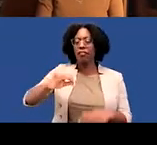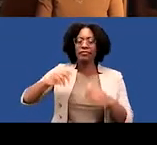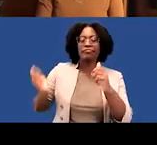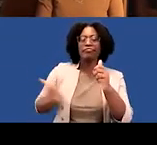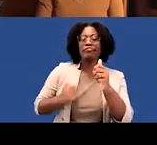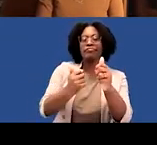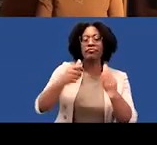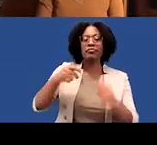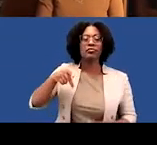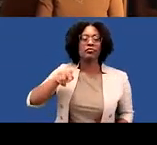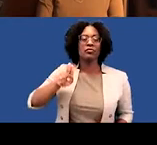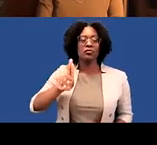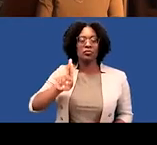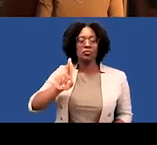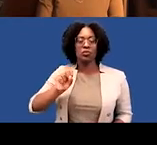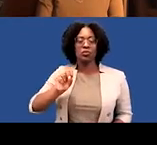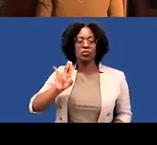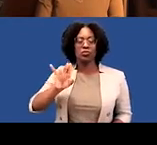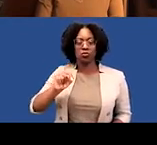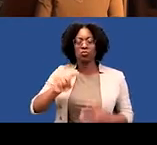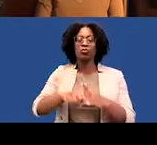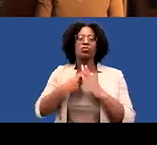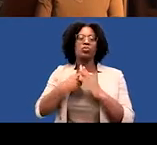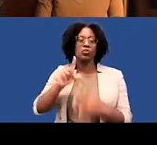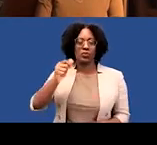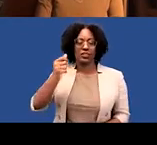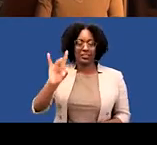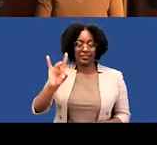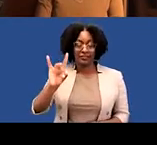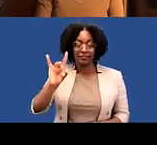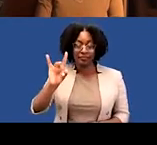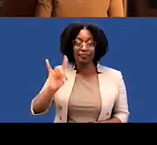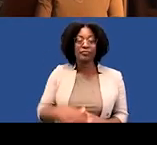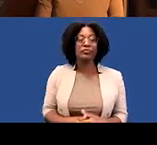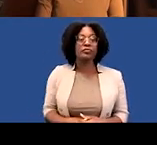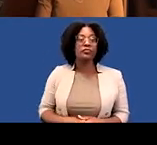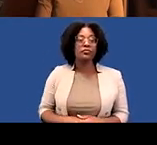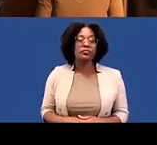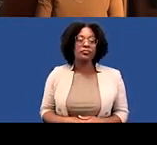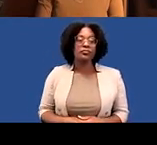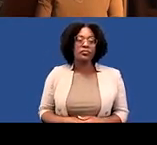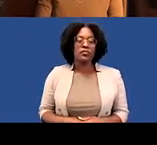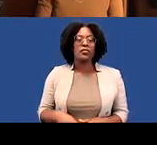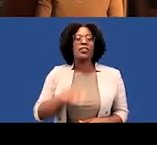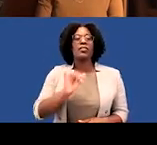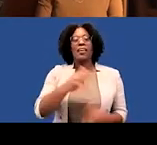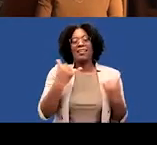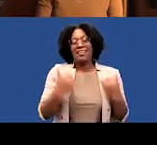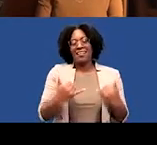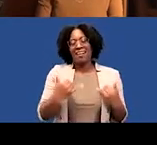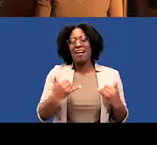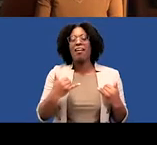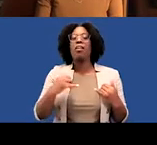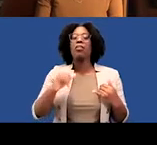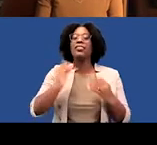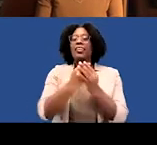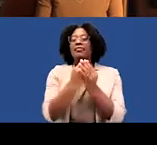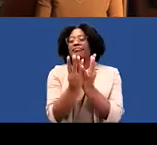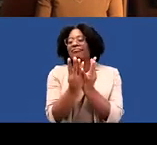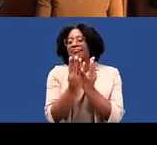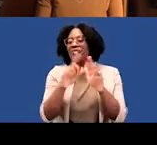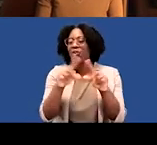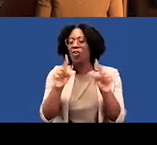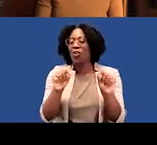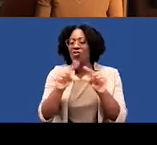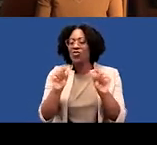began in 2018. It currently lives as a deck of playing cards. It's a